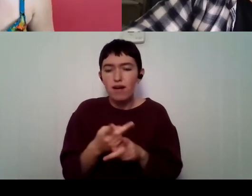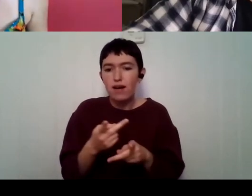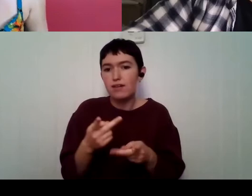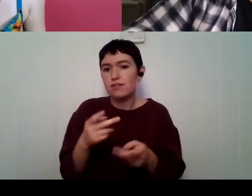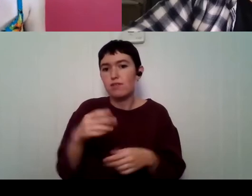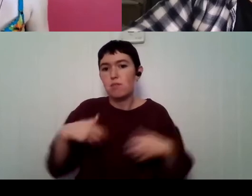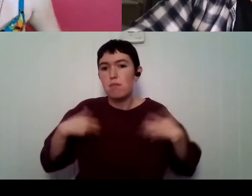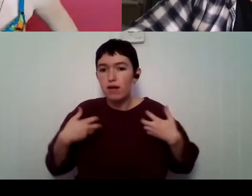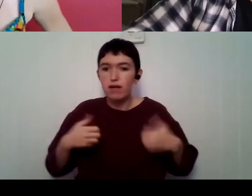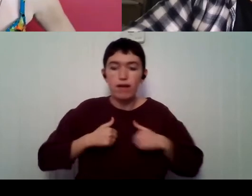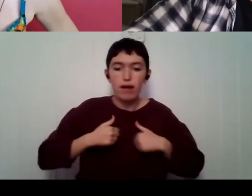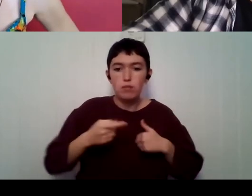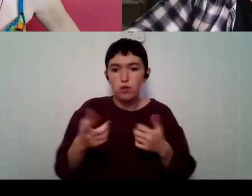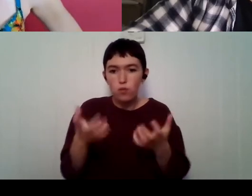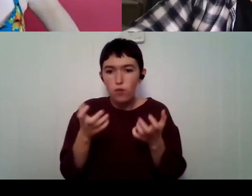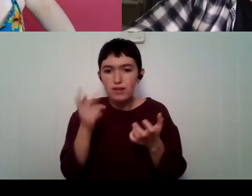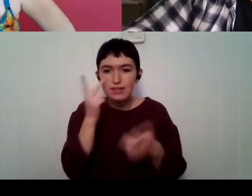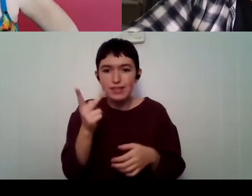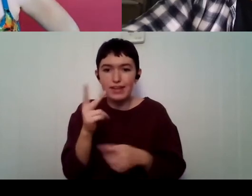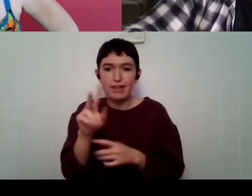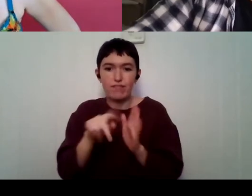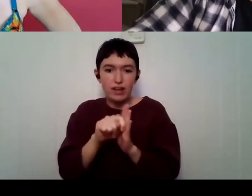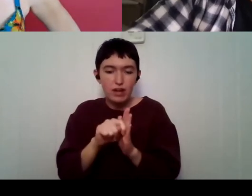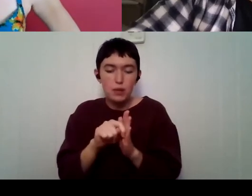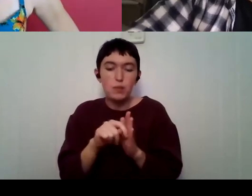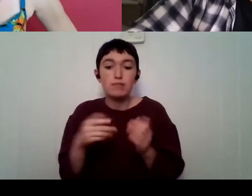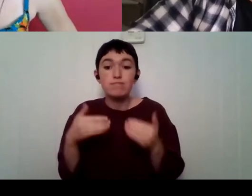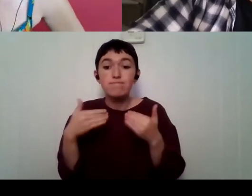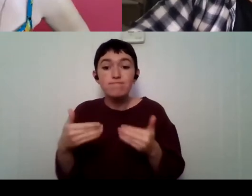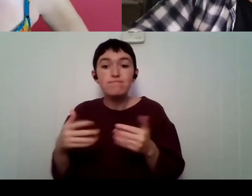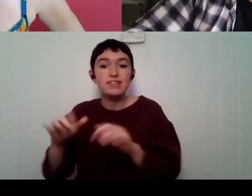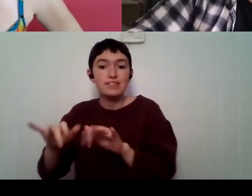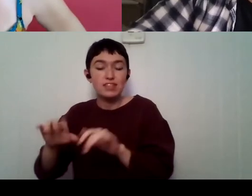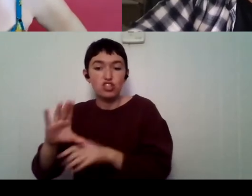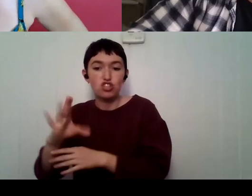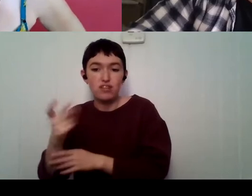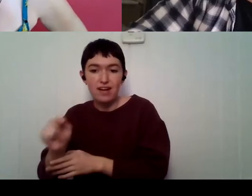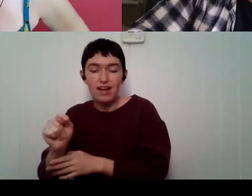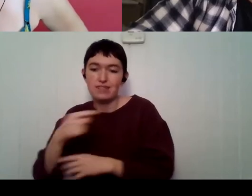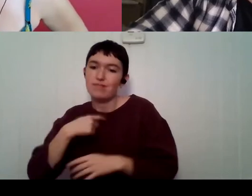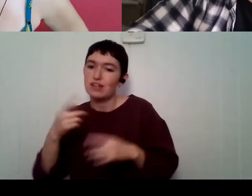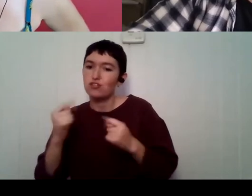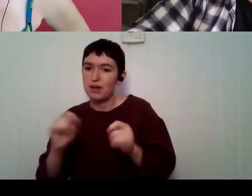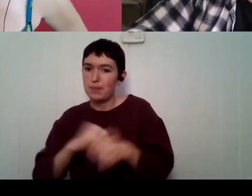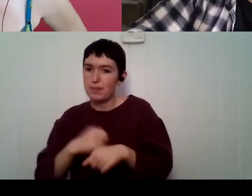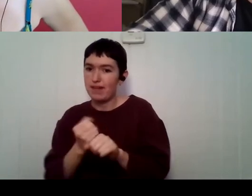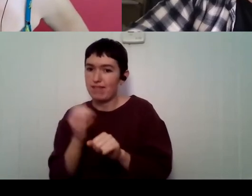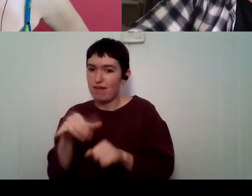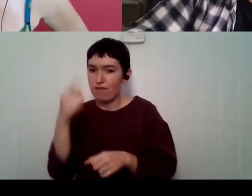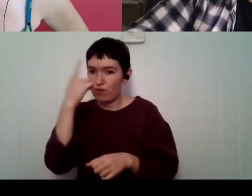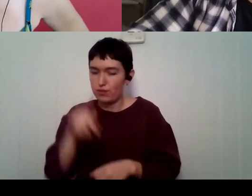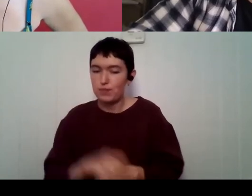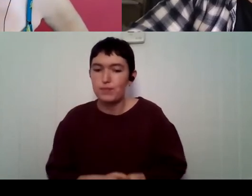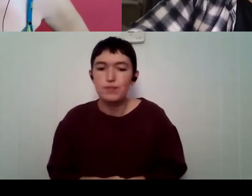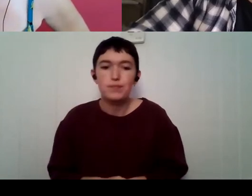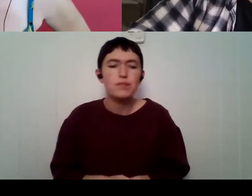and I can go ahead and take notes and make some for you. Great. Awesome. Yeah. The next question is from Christina. How do they restrain monkeys when you're